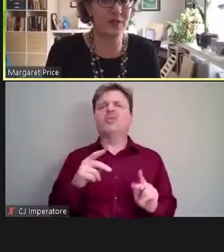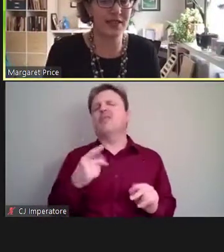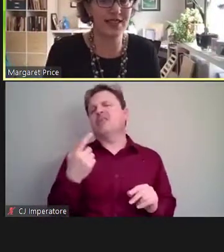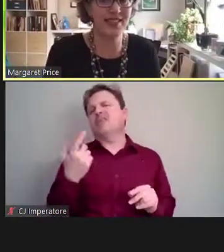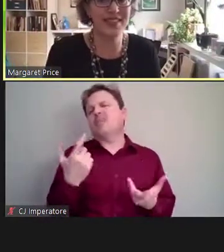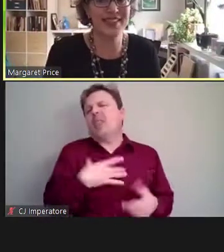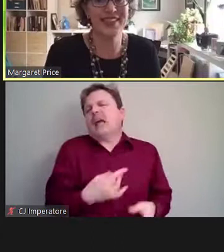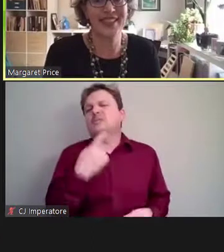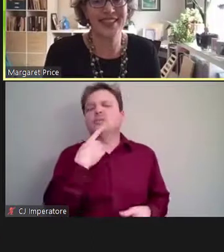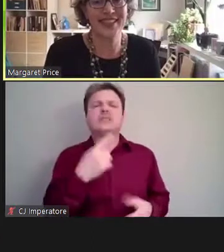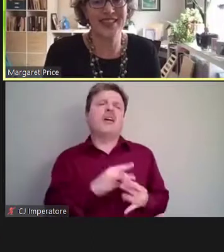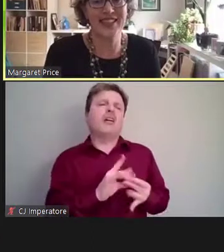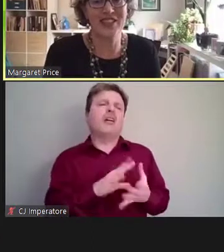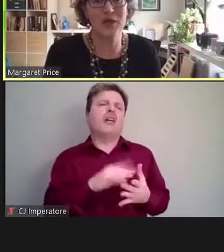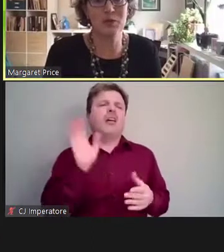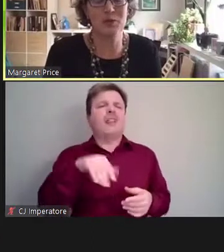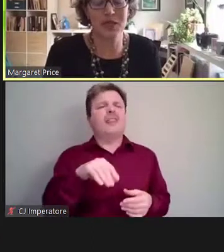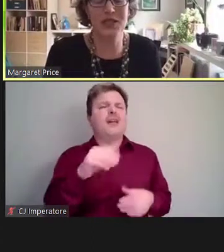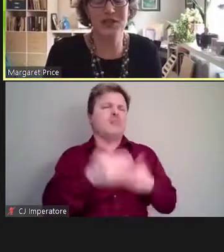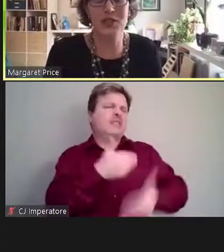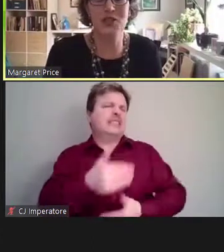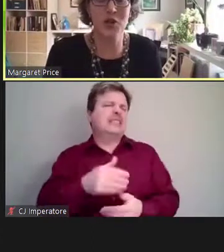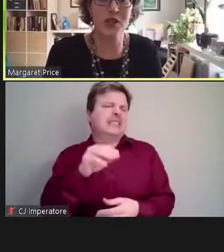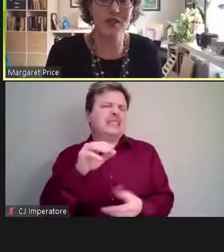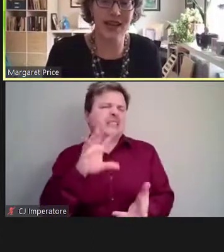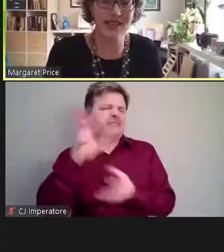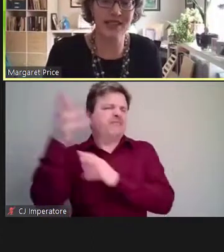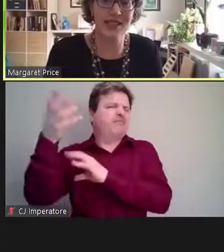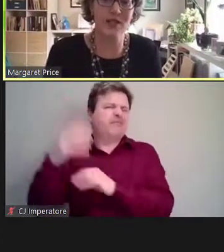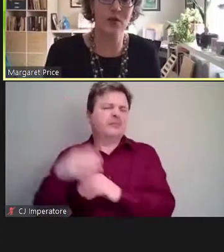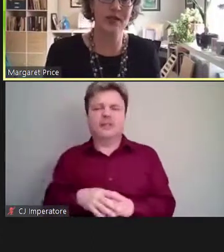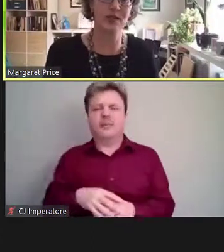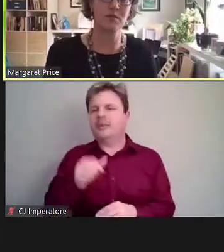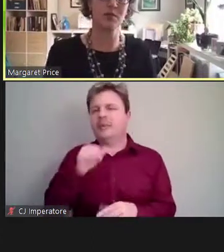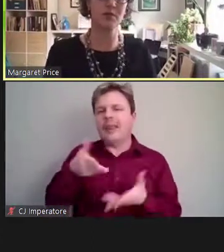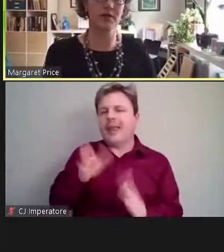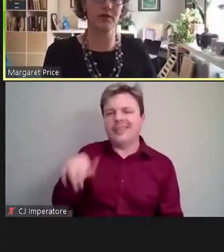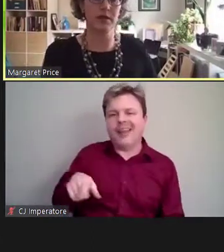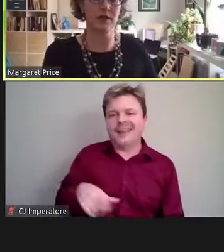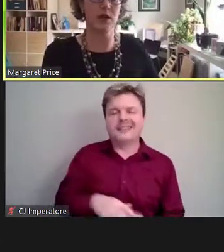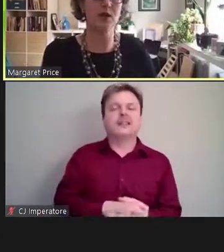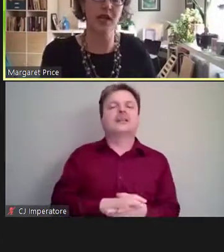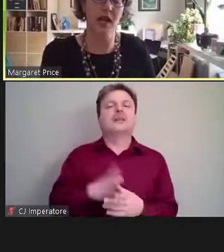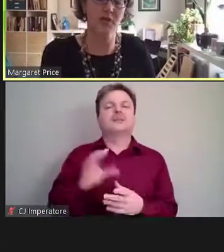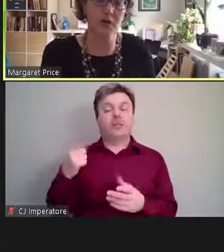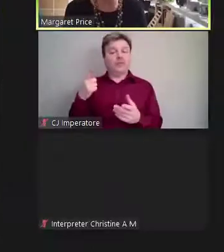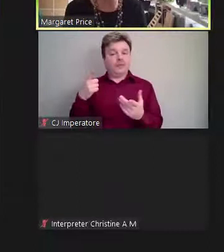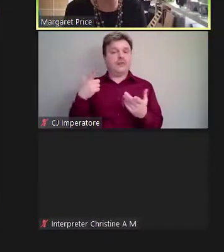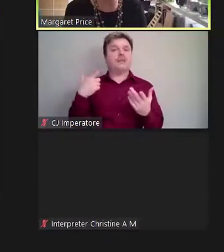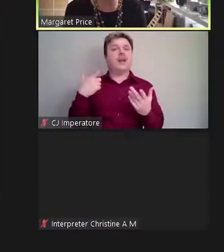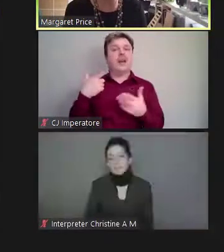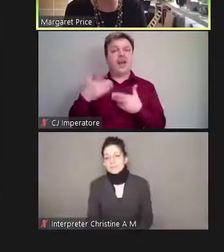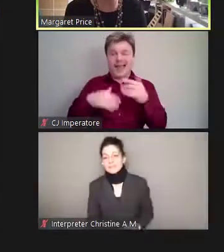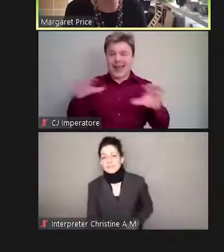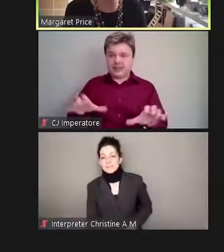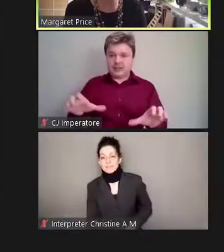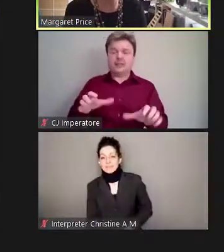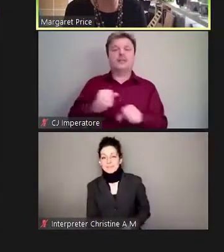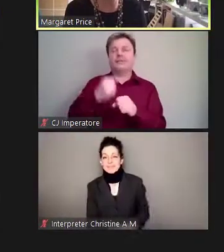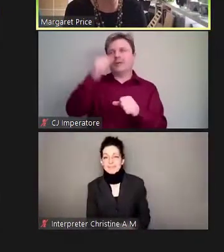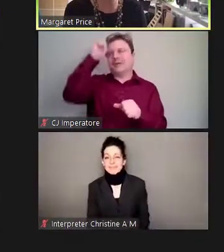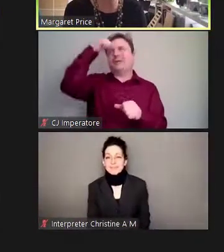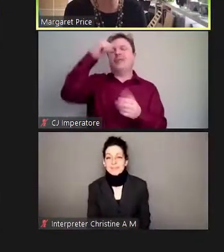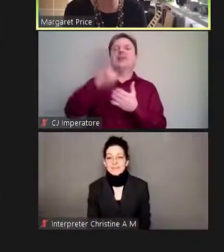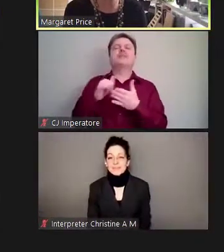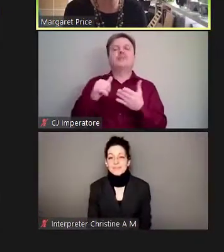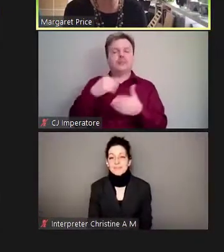very messy. And so the notion of access as a way to move not only helps me remember that it's an ongoing